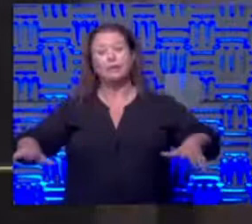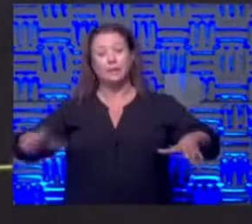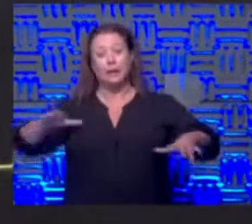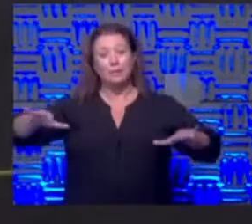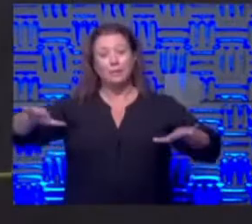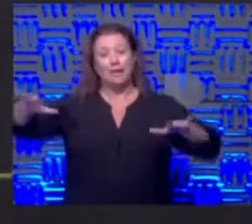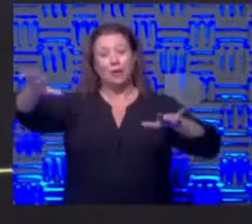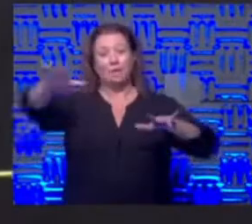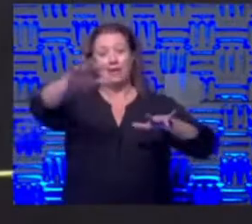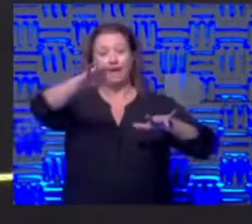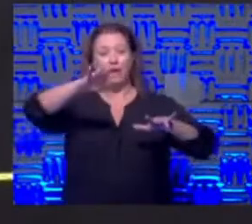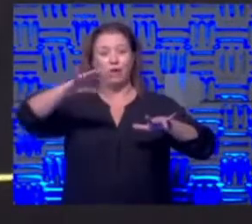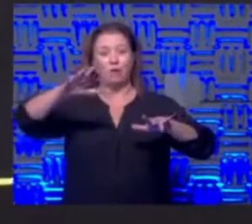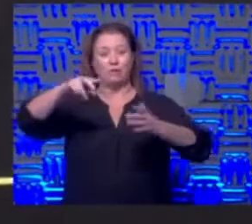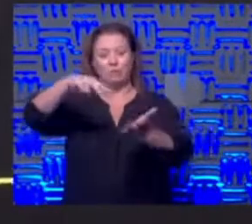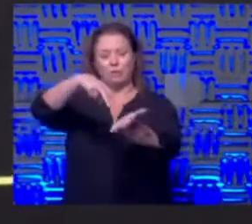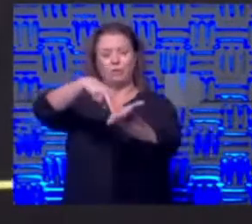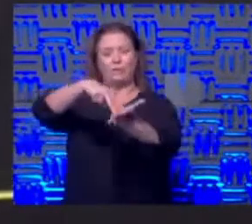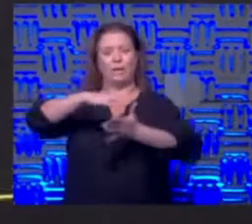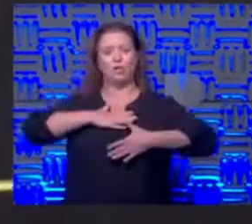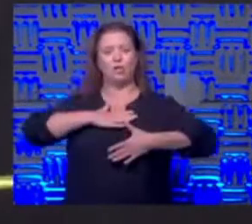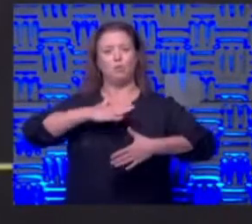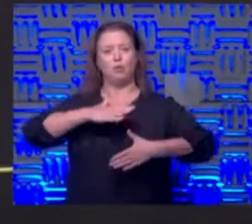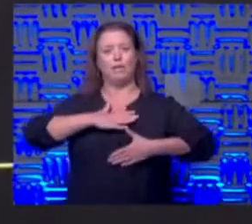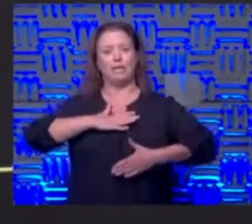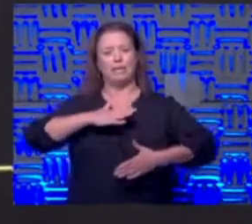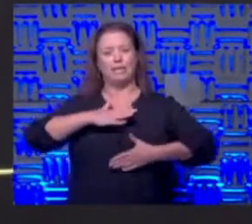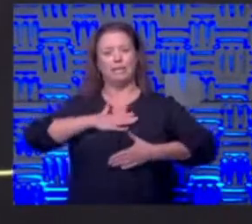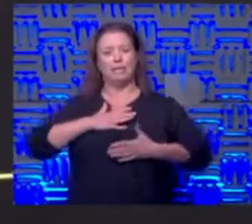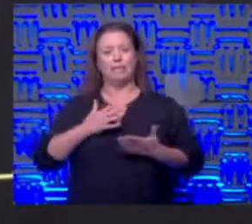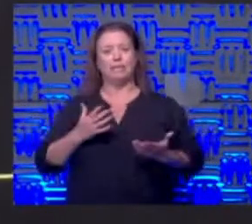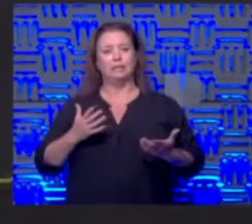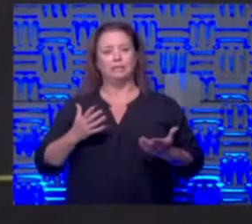the air. You stand here and you breathe.